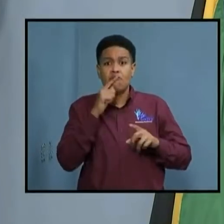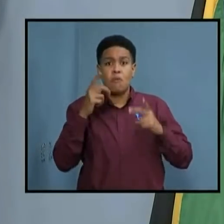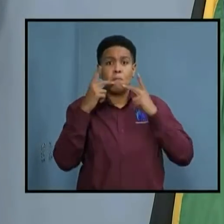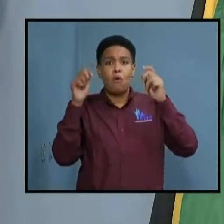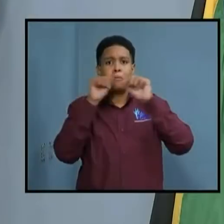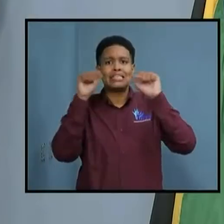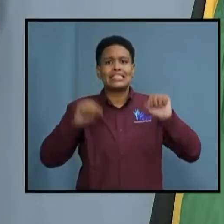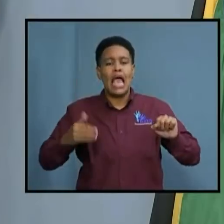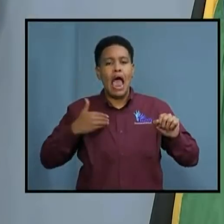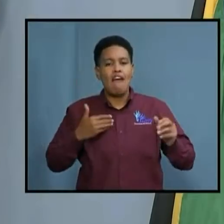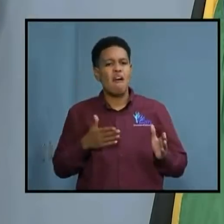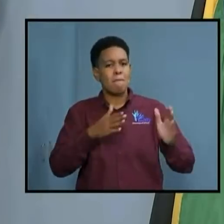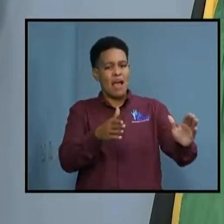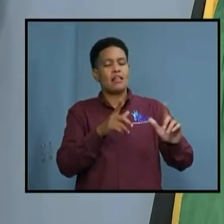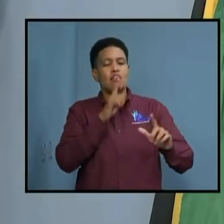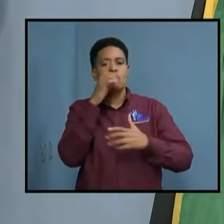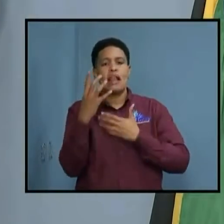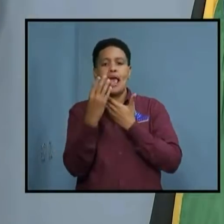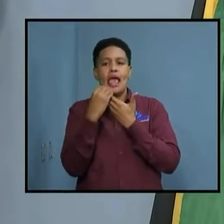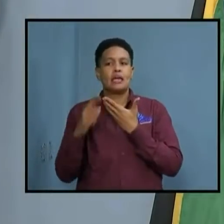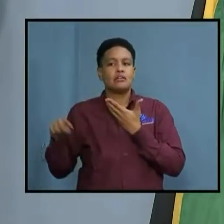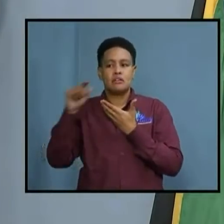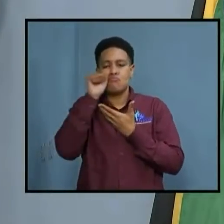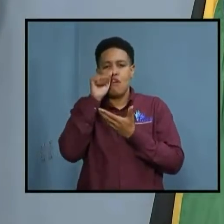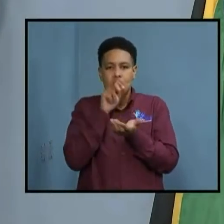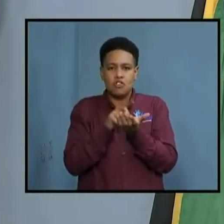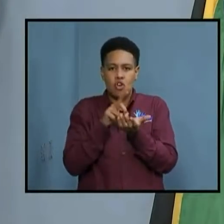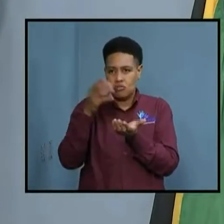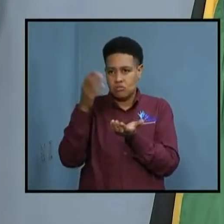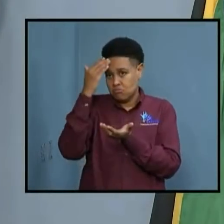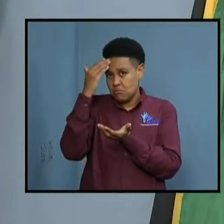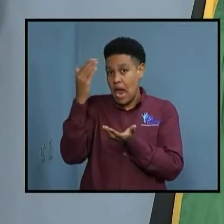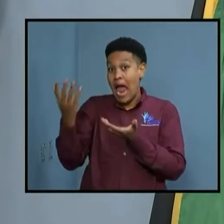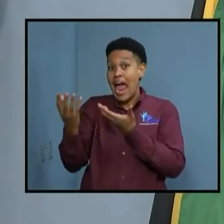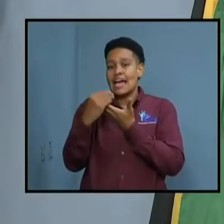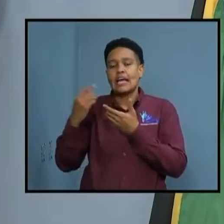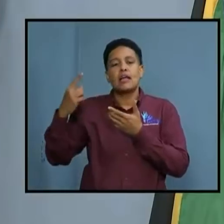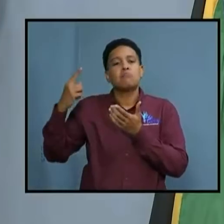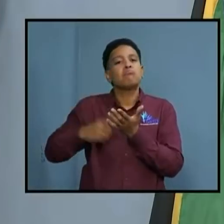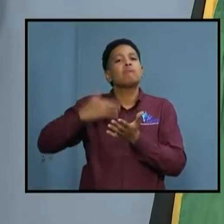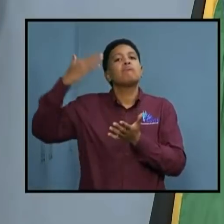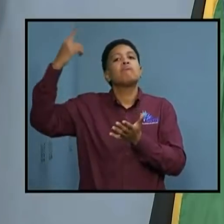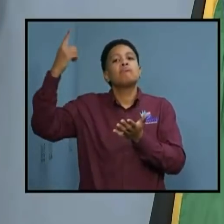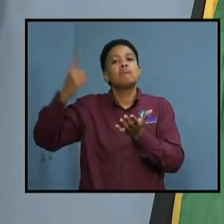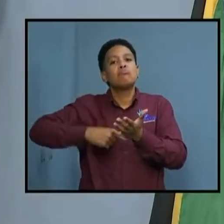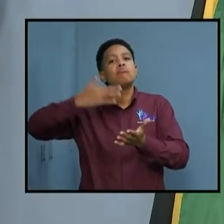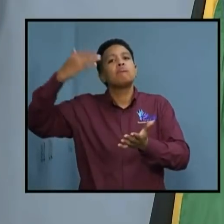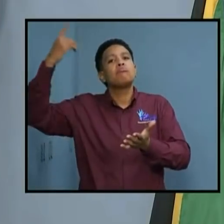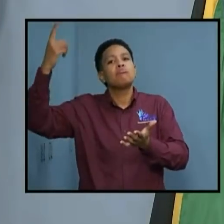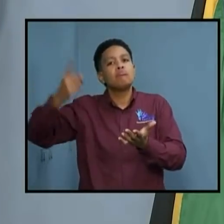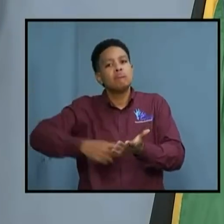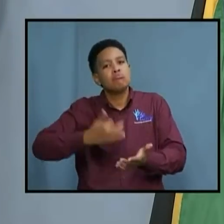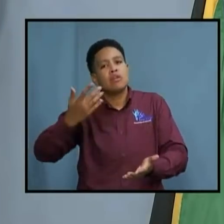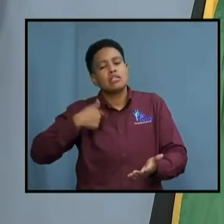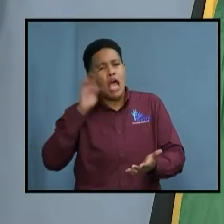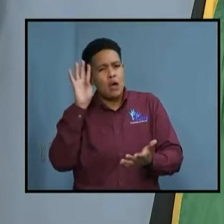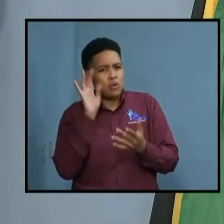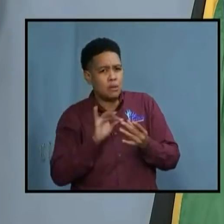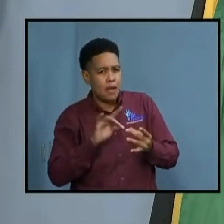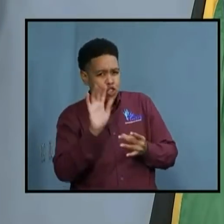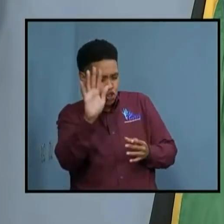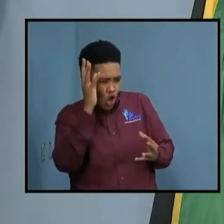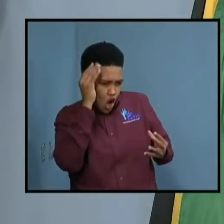method that engages them and engages them periodically. So I will mention your